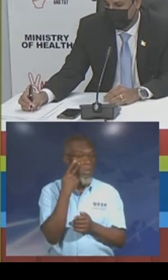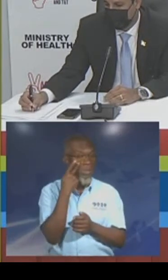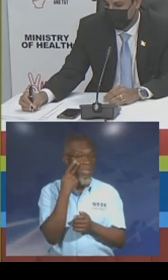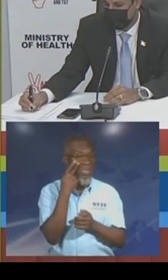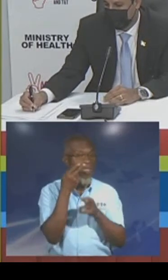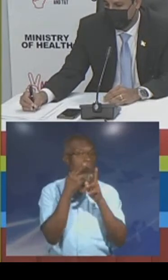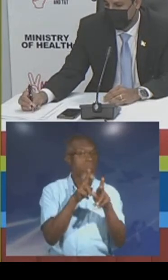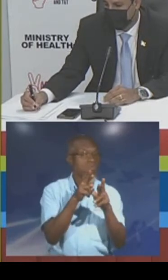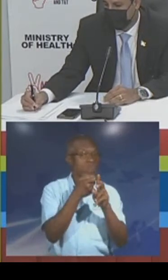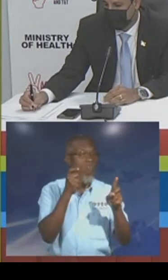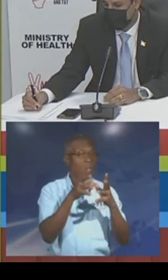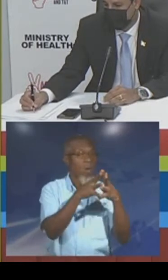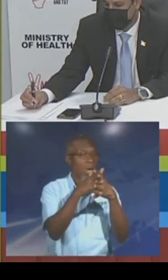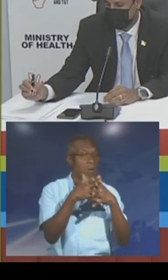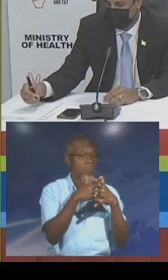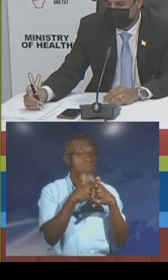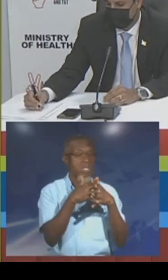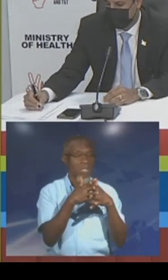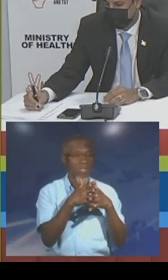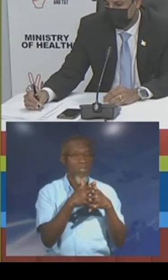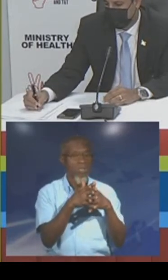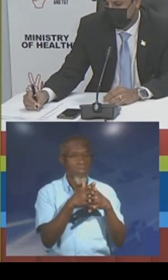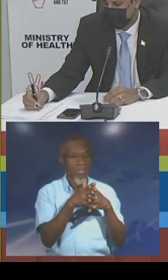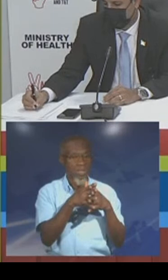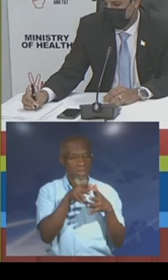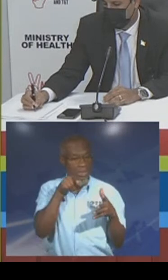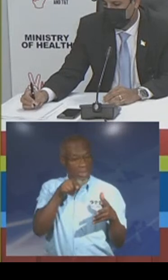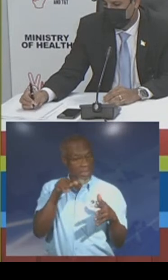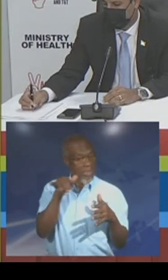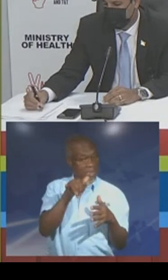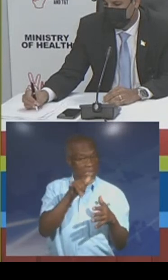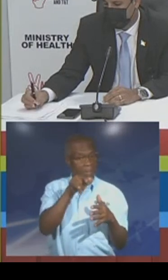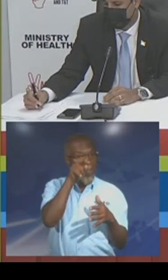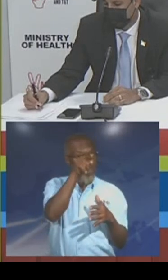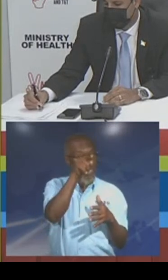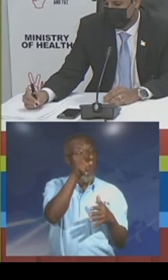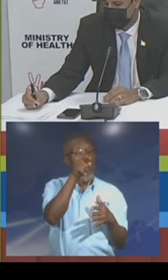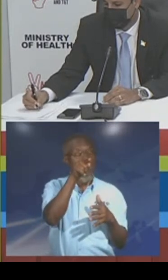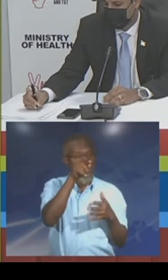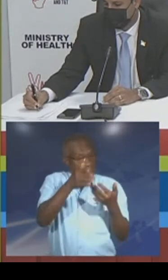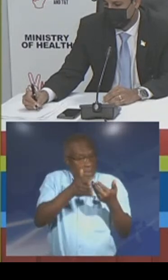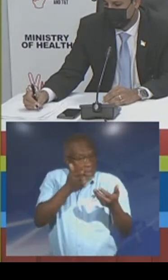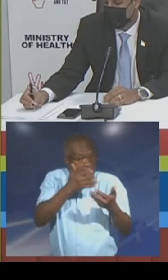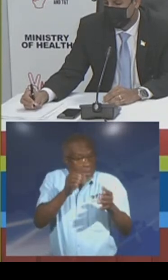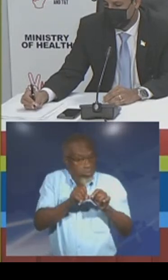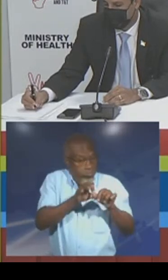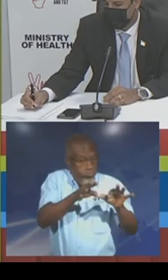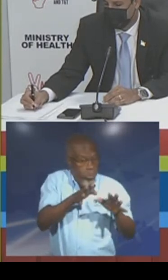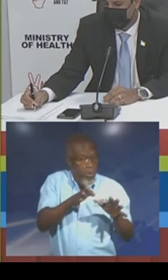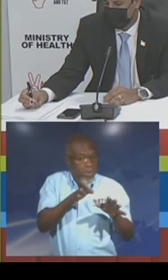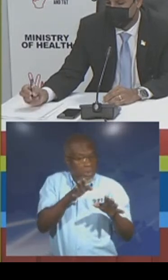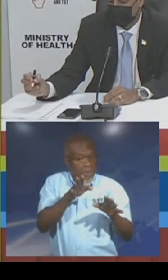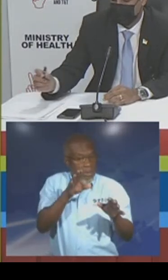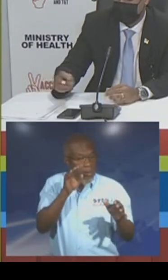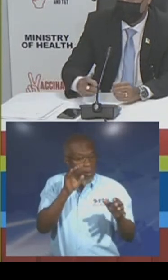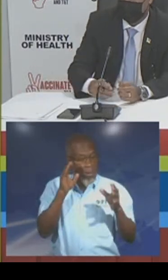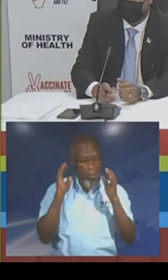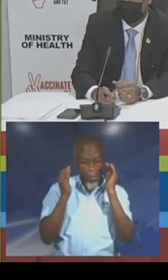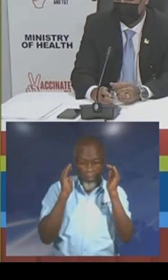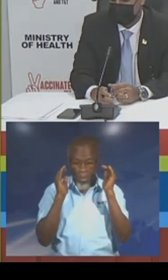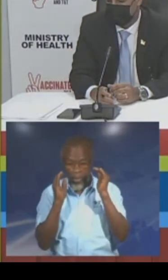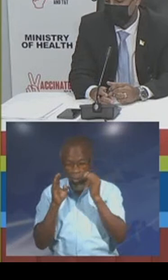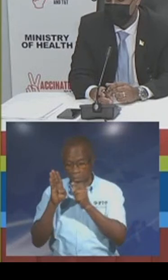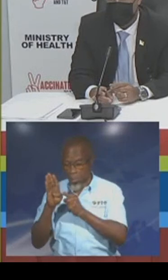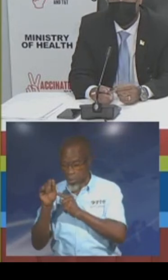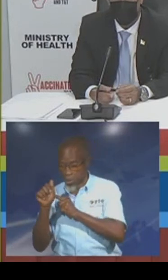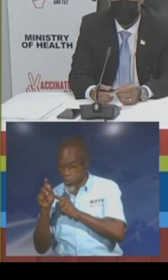where that particular variant is even easier to spread than, say, the BA.2 variant. So how